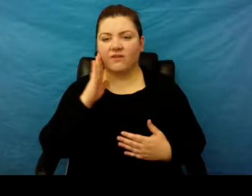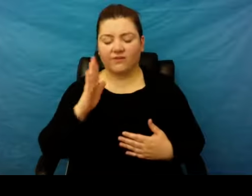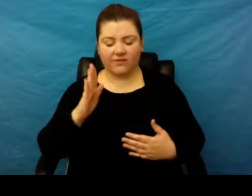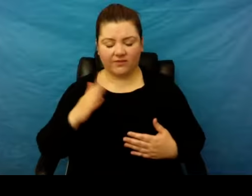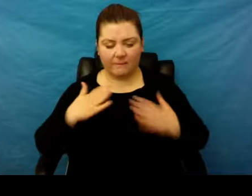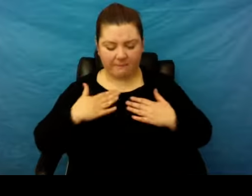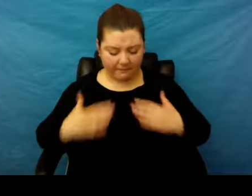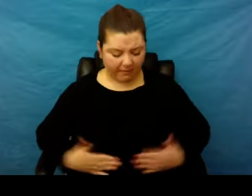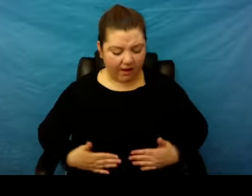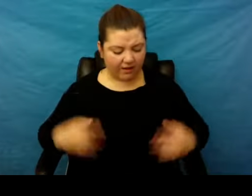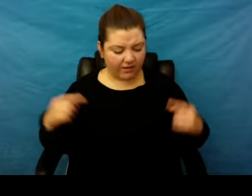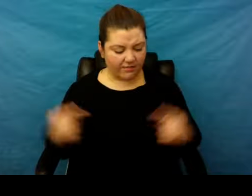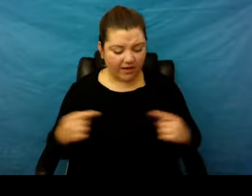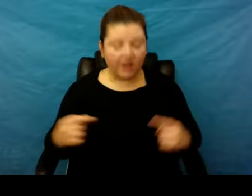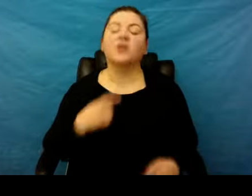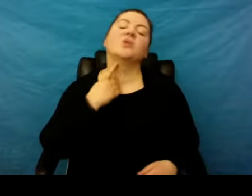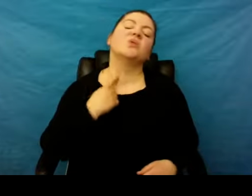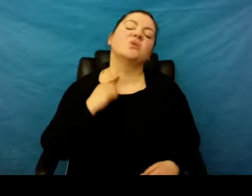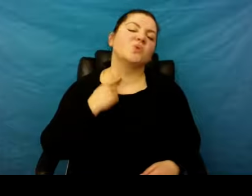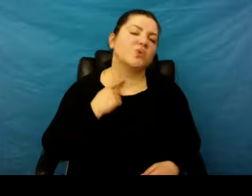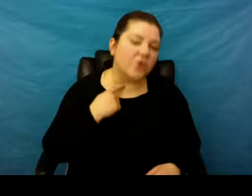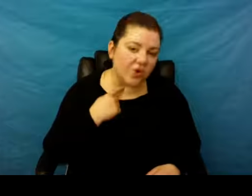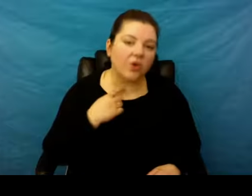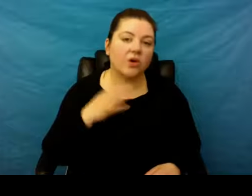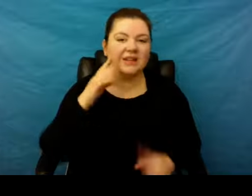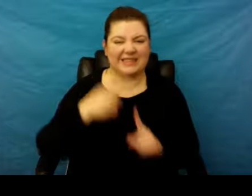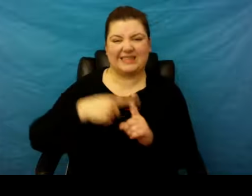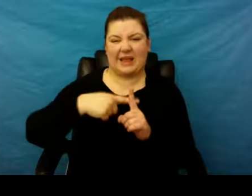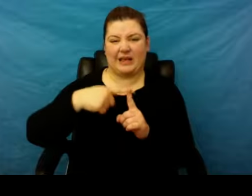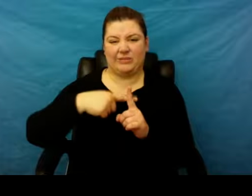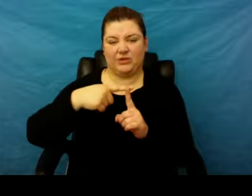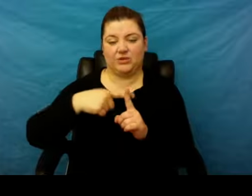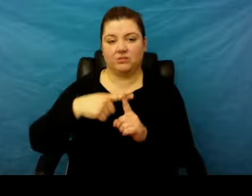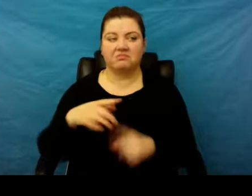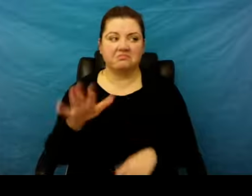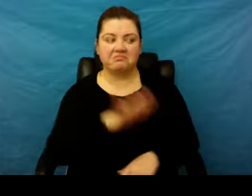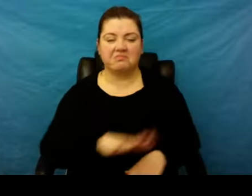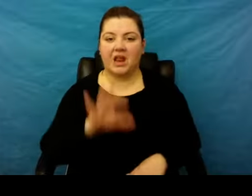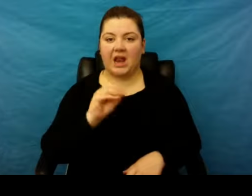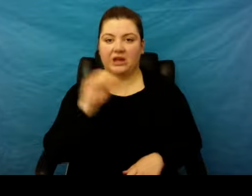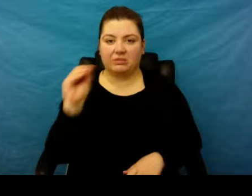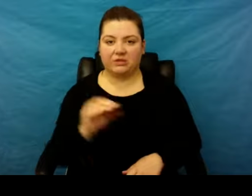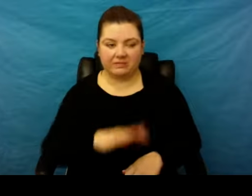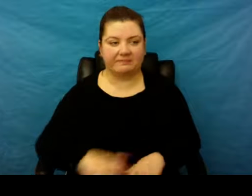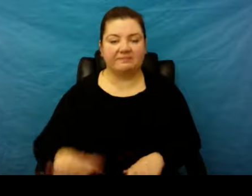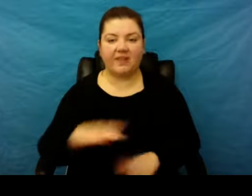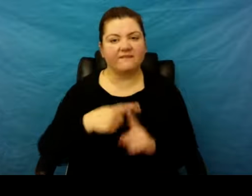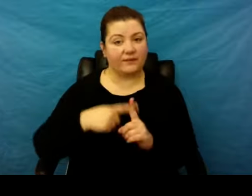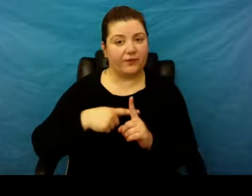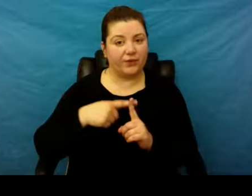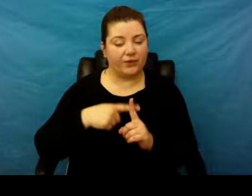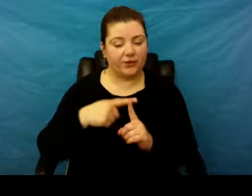aches. They're going to have a sore throat, and they're going to develop fever. Upwards of 90% of people are going to have fever. So I